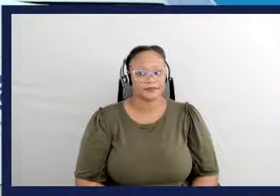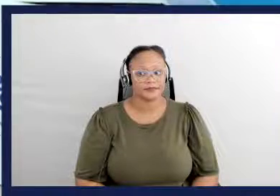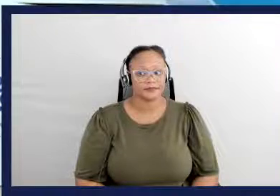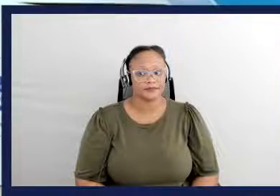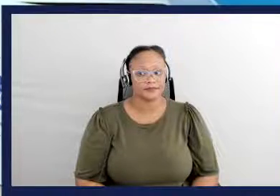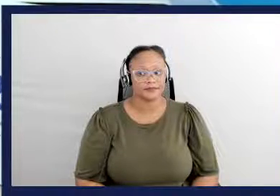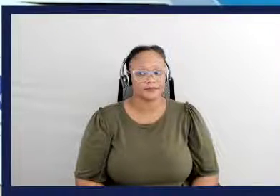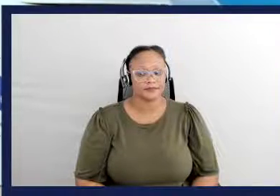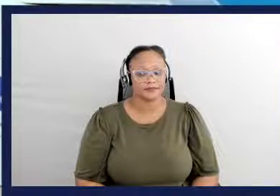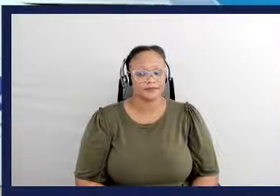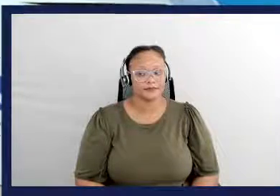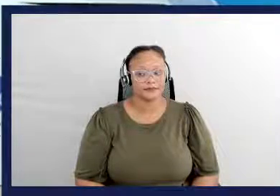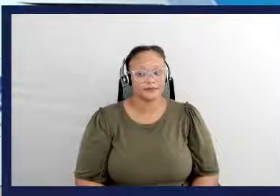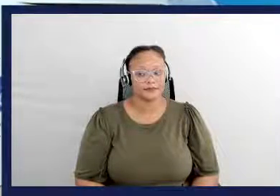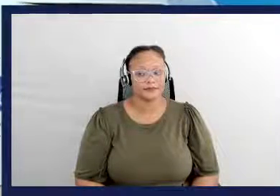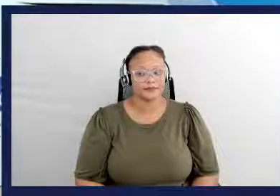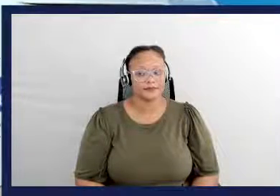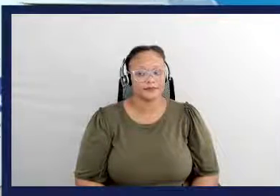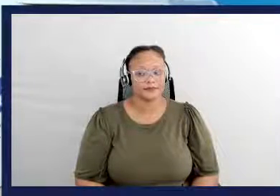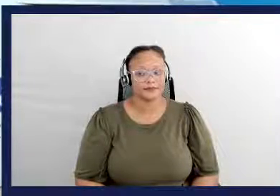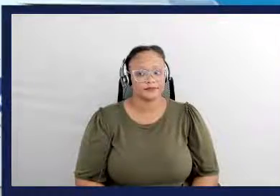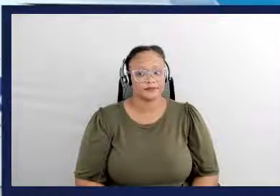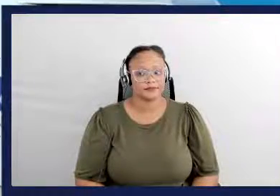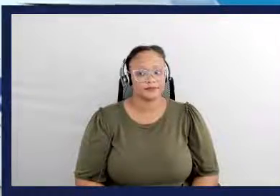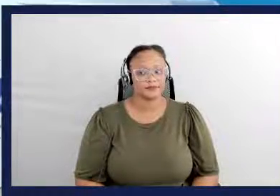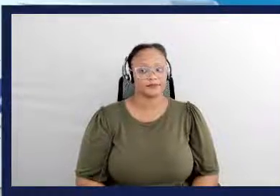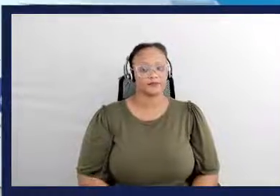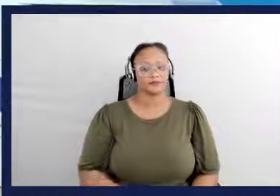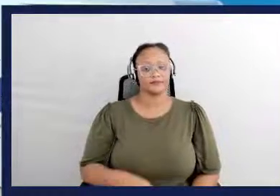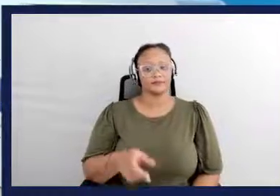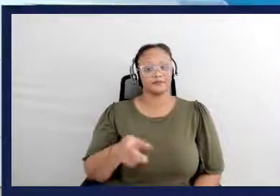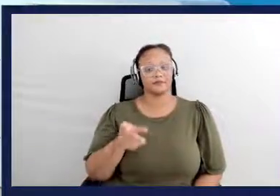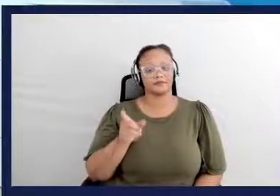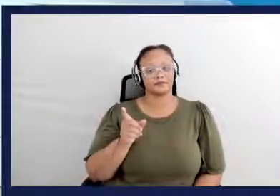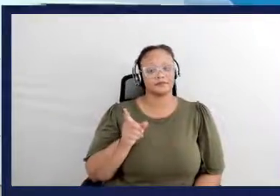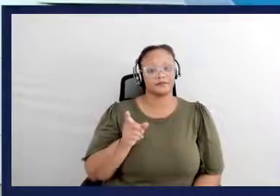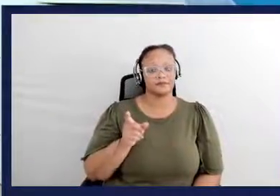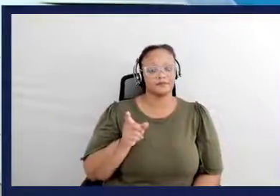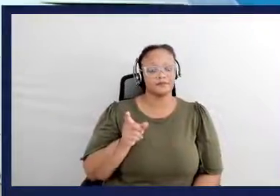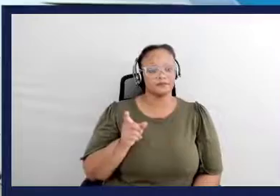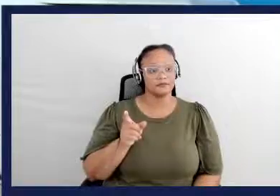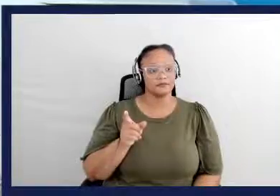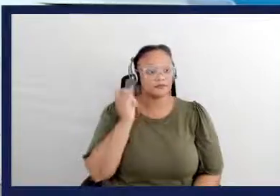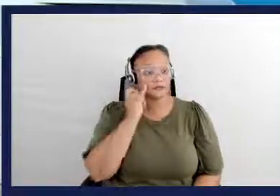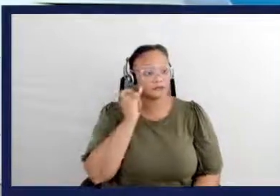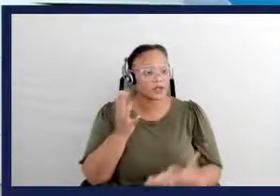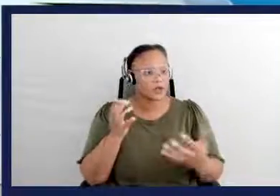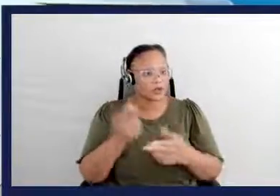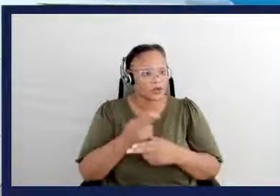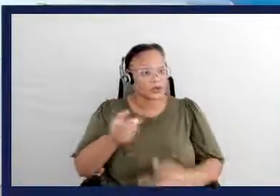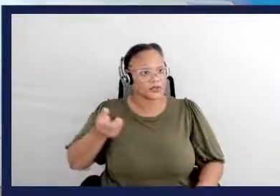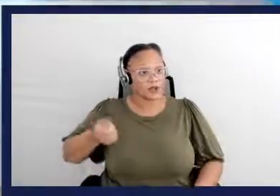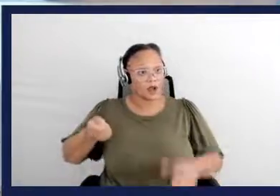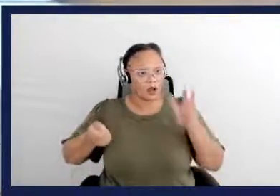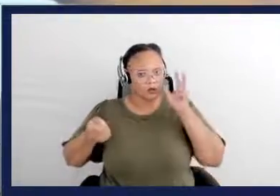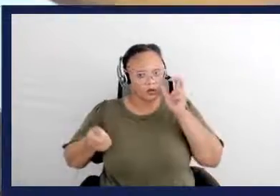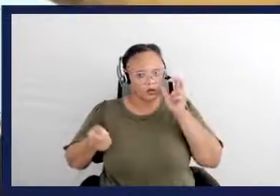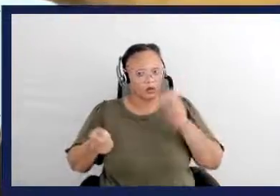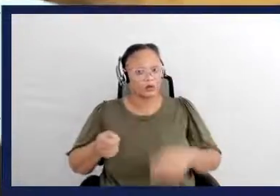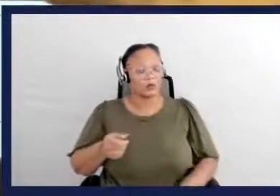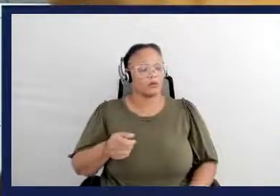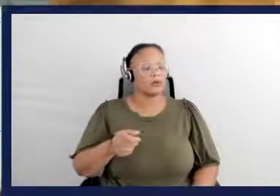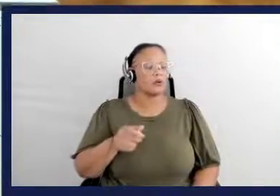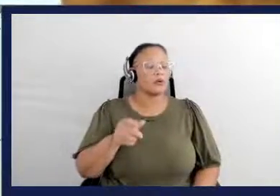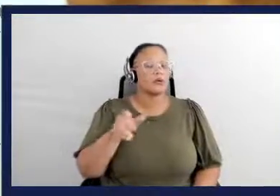And then if the voter wants to use the ATI device or the audio, the poll worker